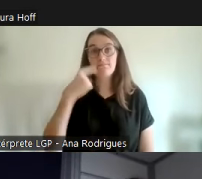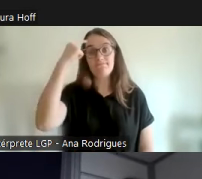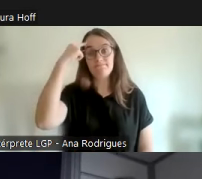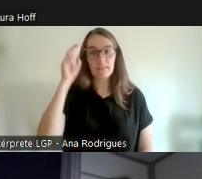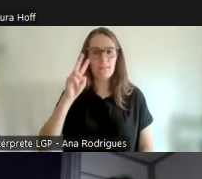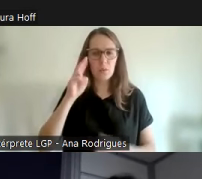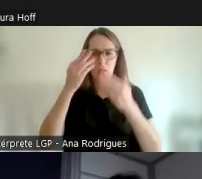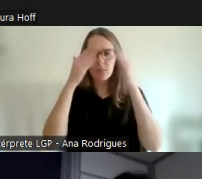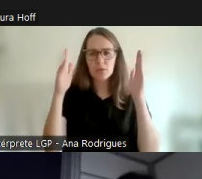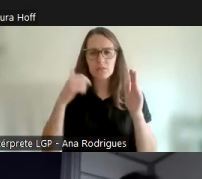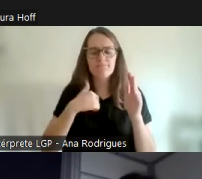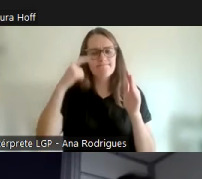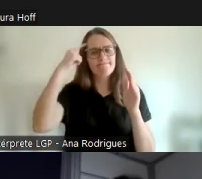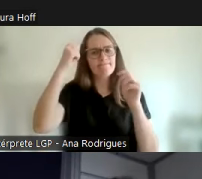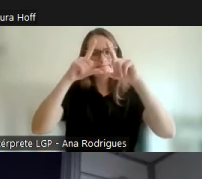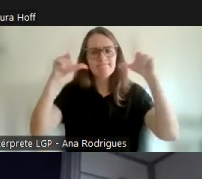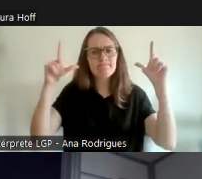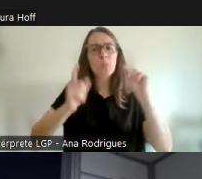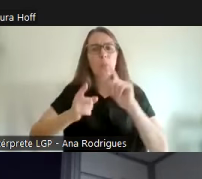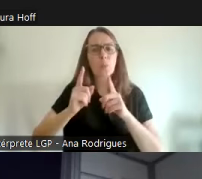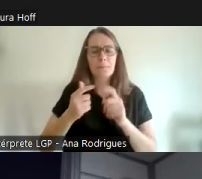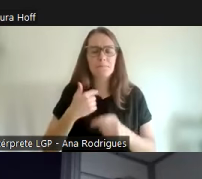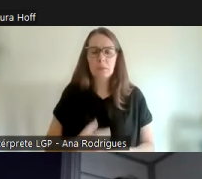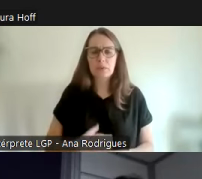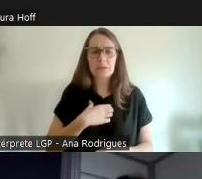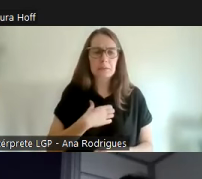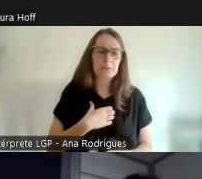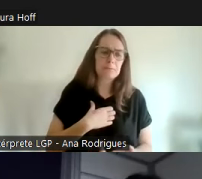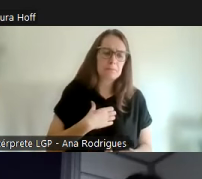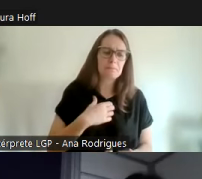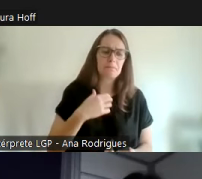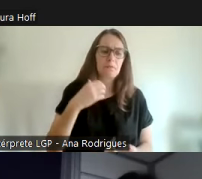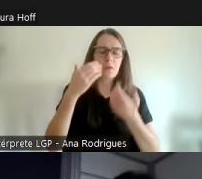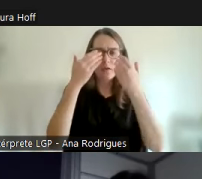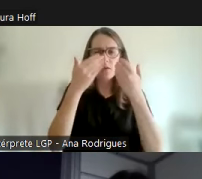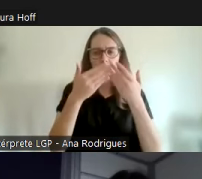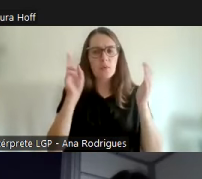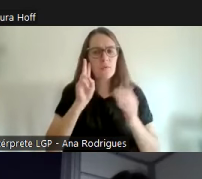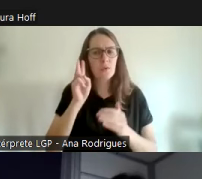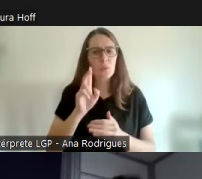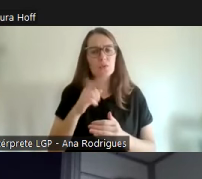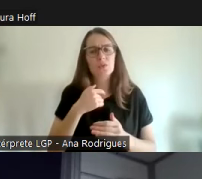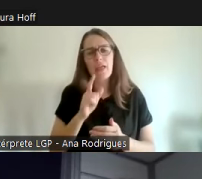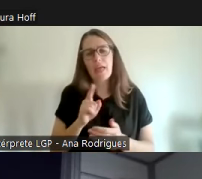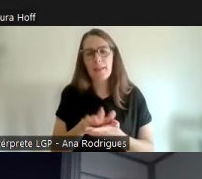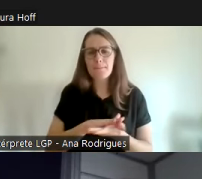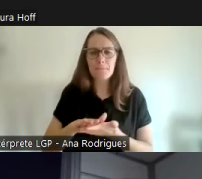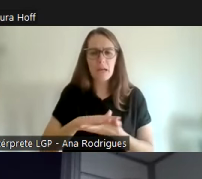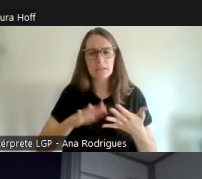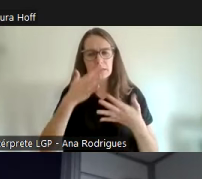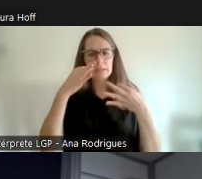about democratic values? Well, I believe that democratic values are fundamental